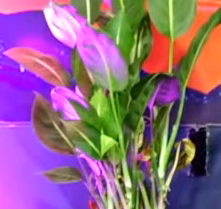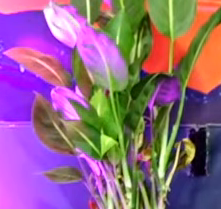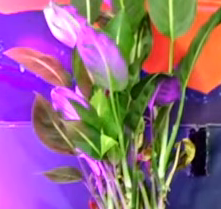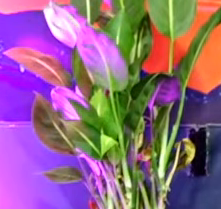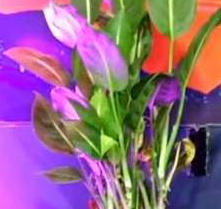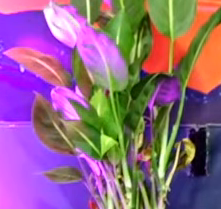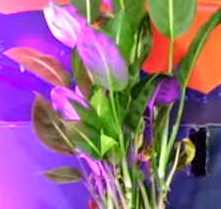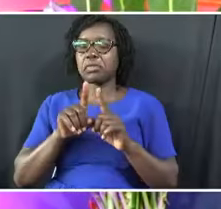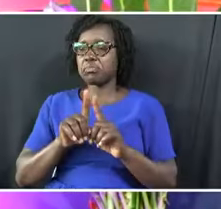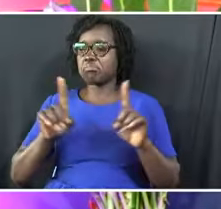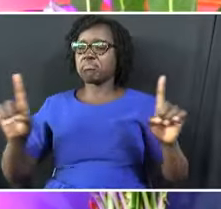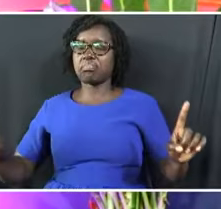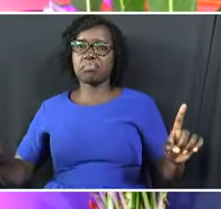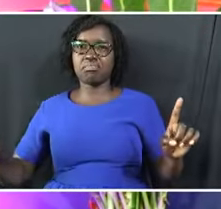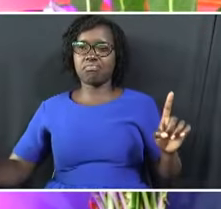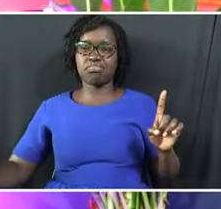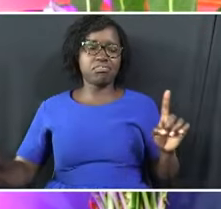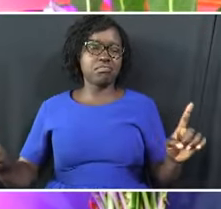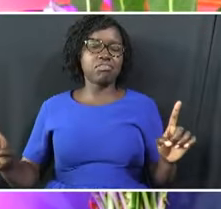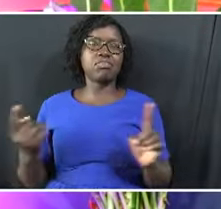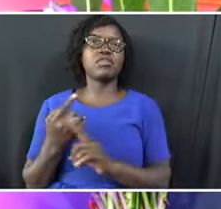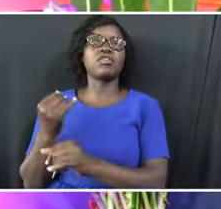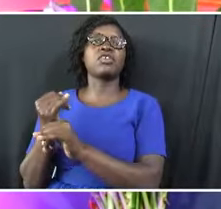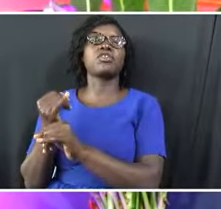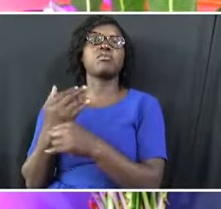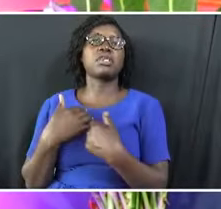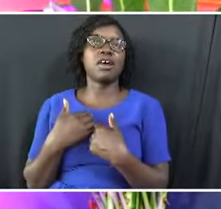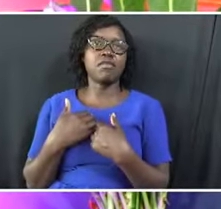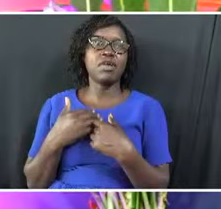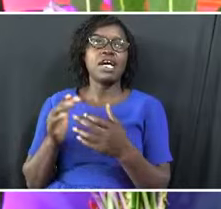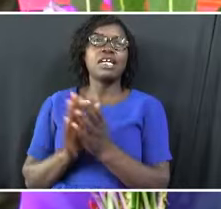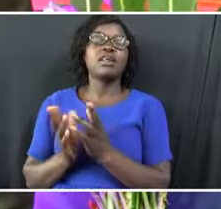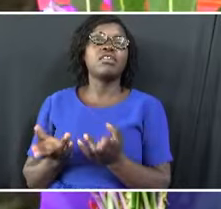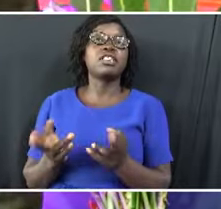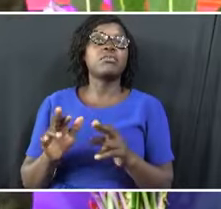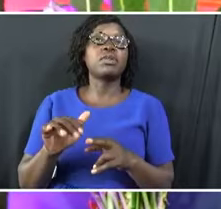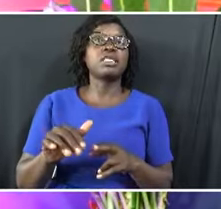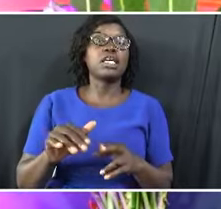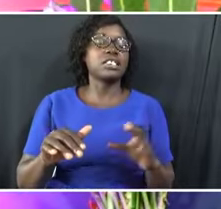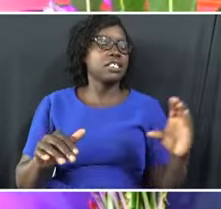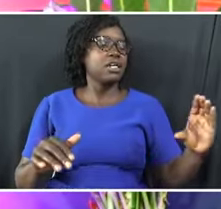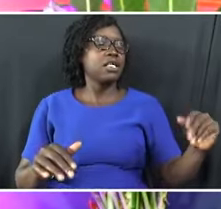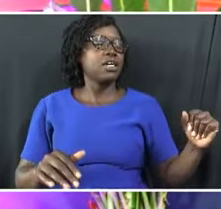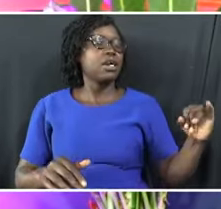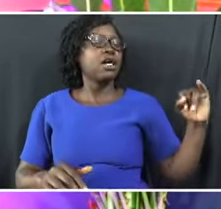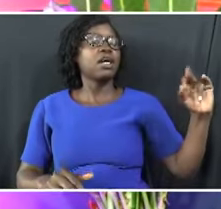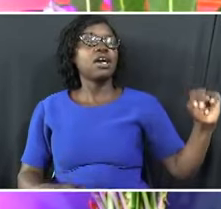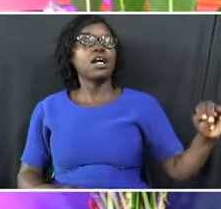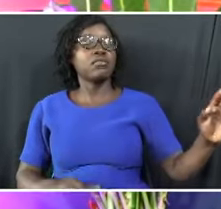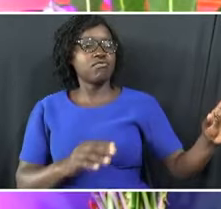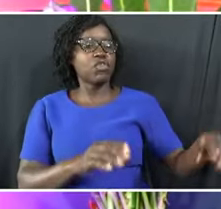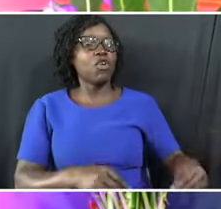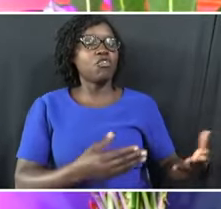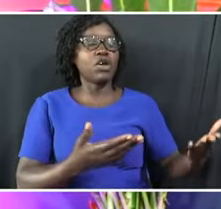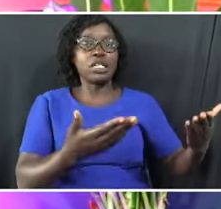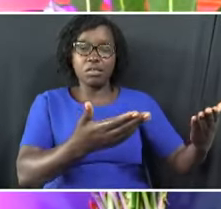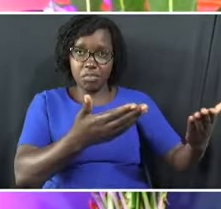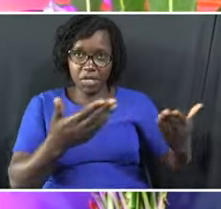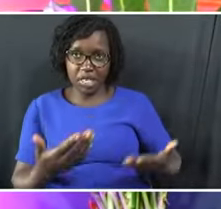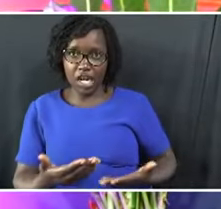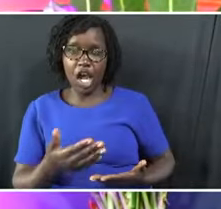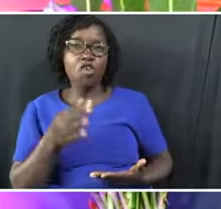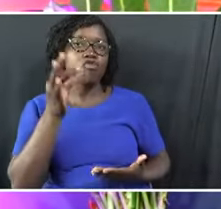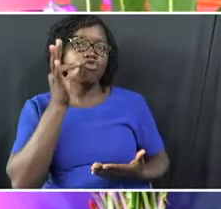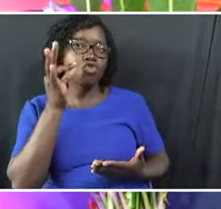time, it came to pass that Cain brought an offering of fruits, mark